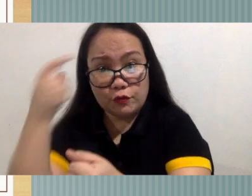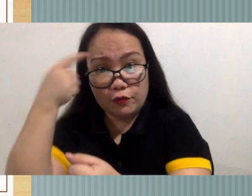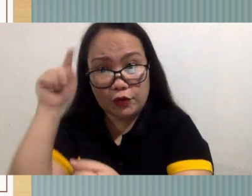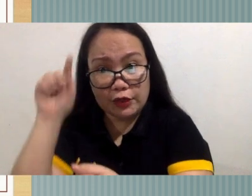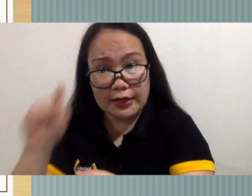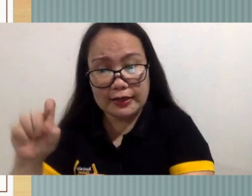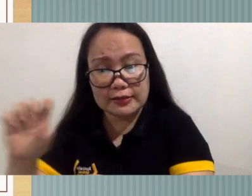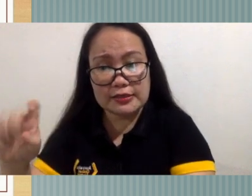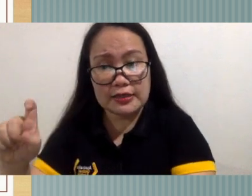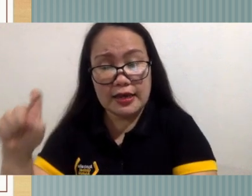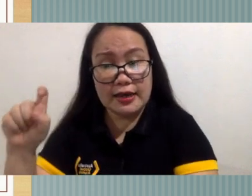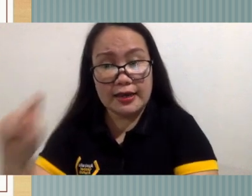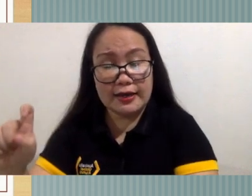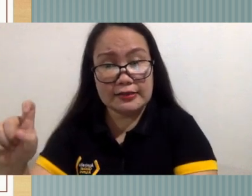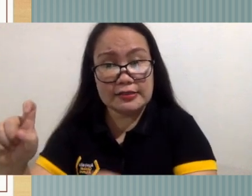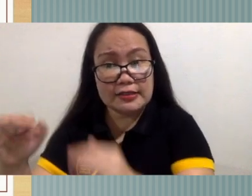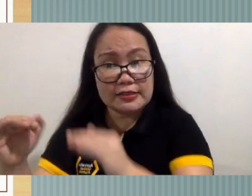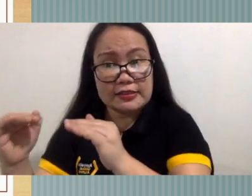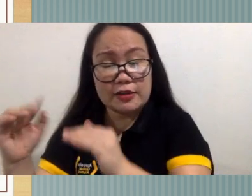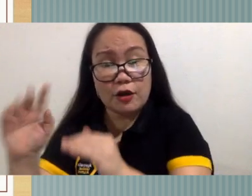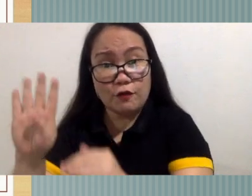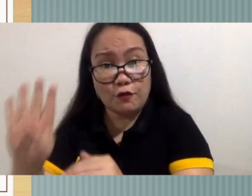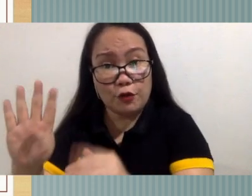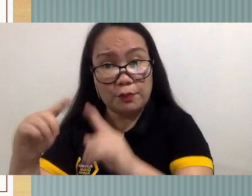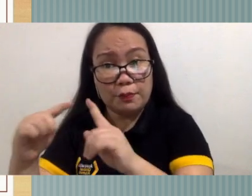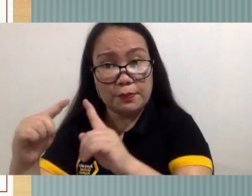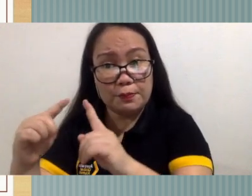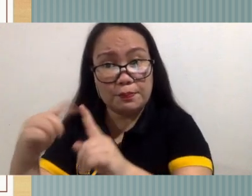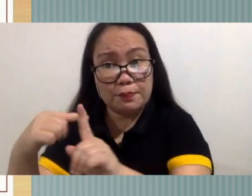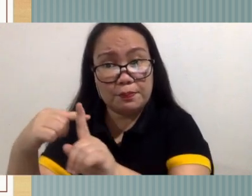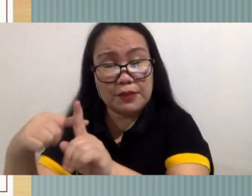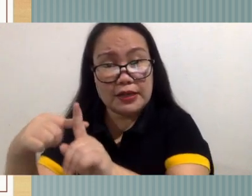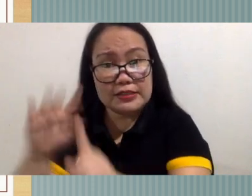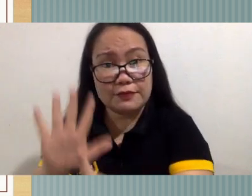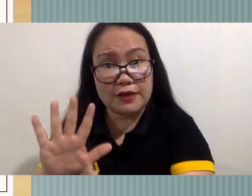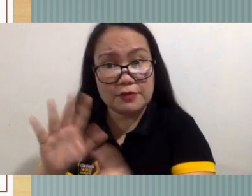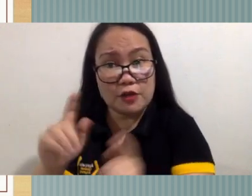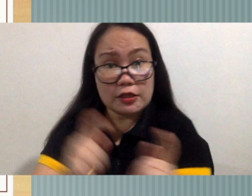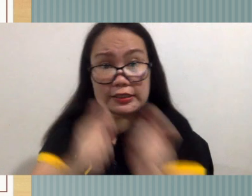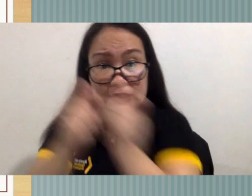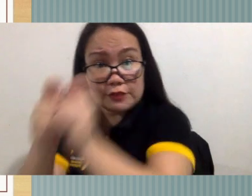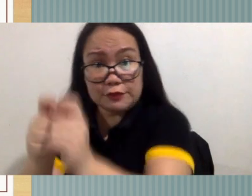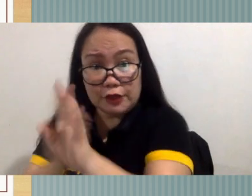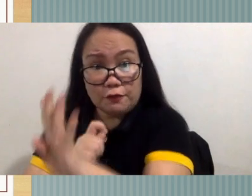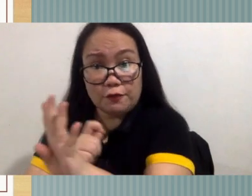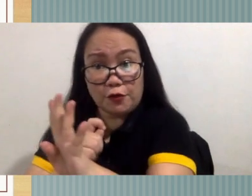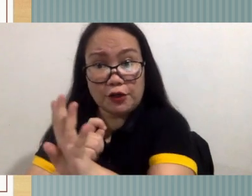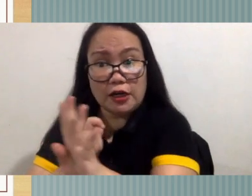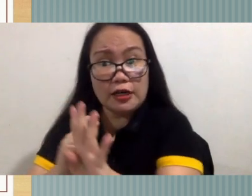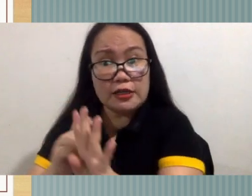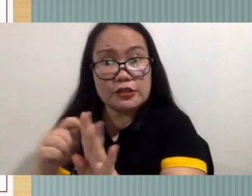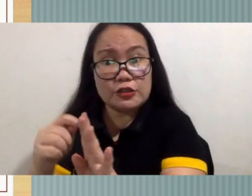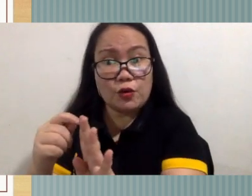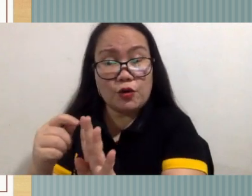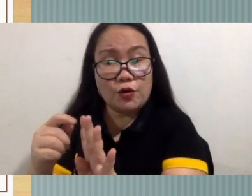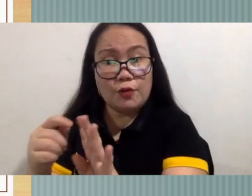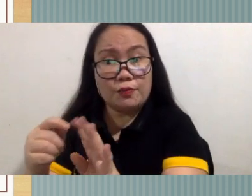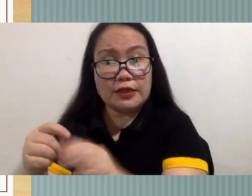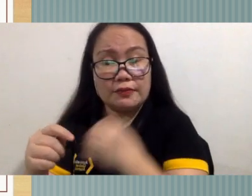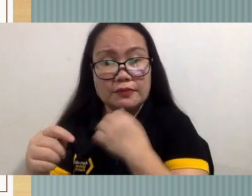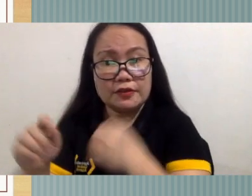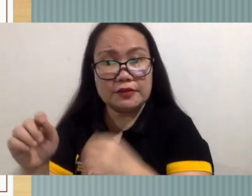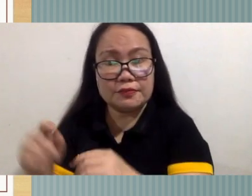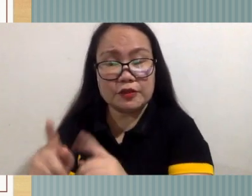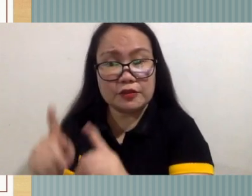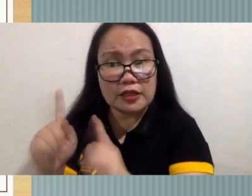will solve for x. So, that will become x is equal to 4 plus 5. Therefore, x is equal to